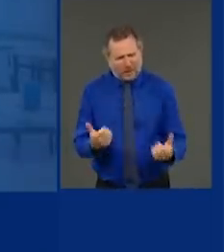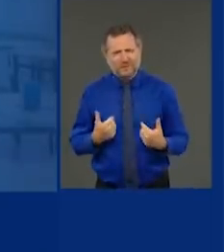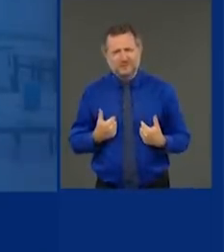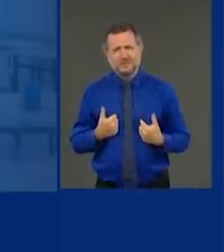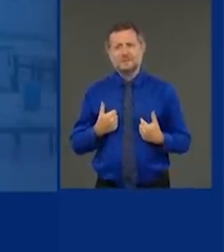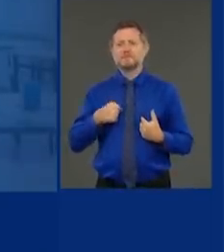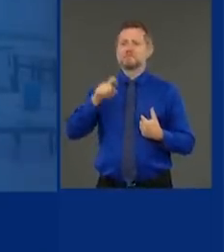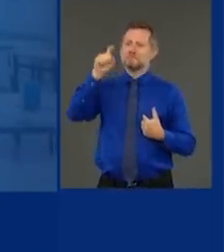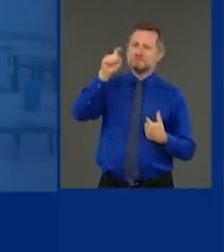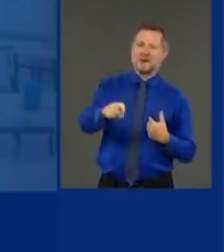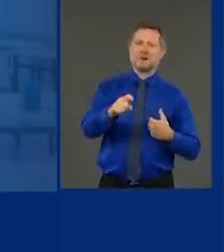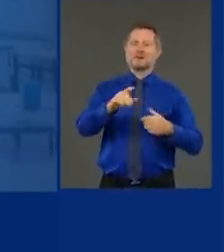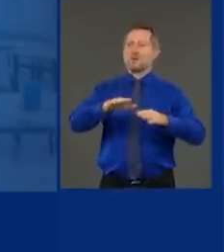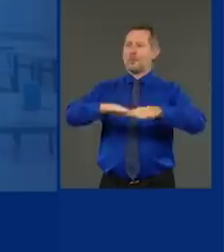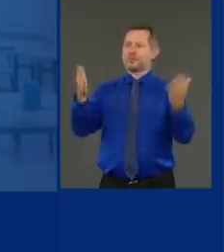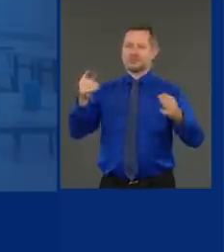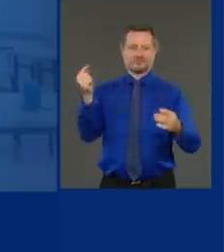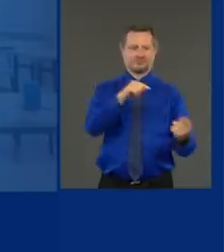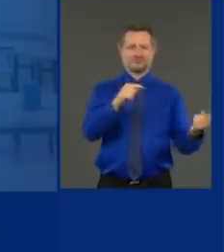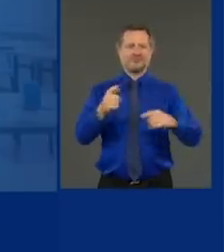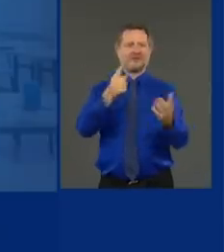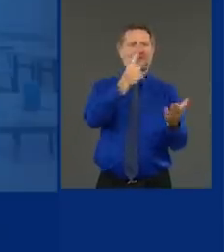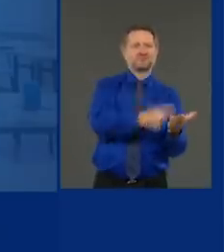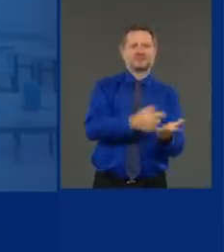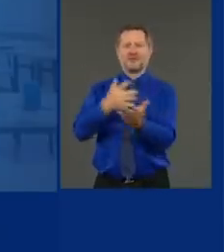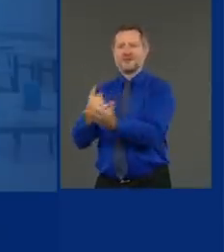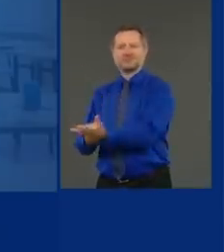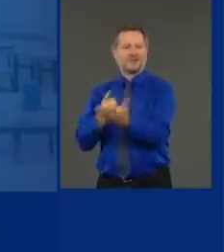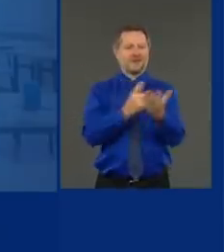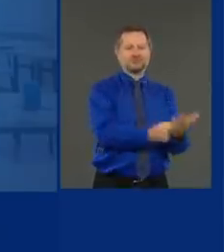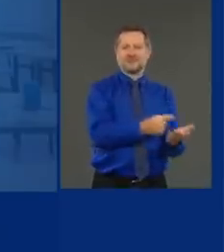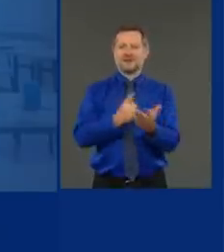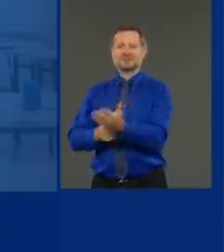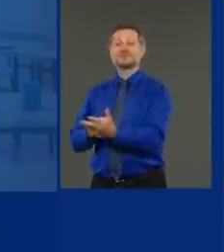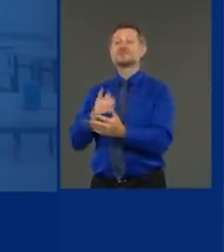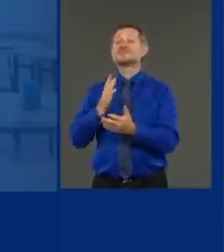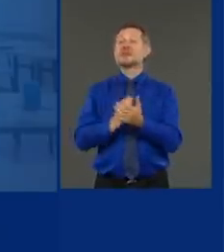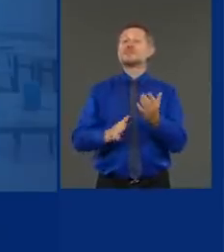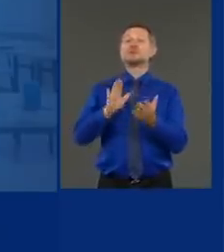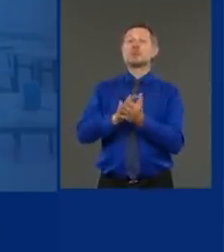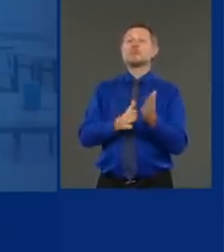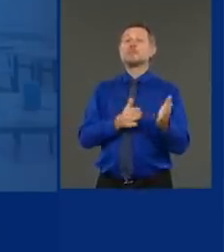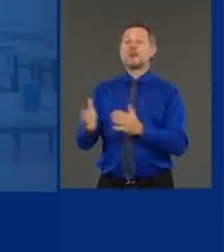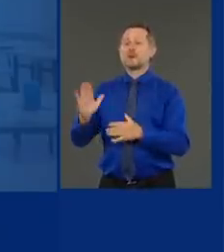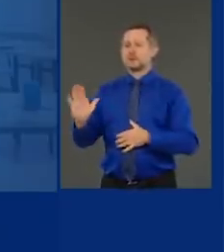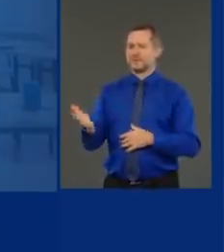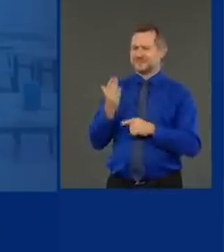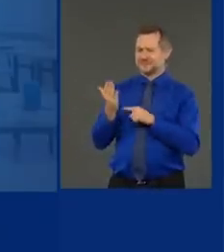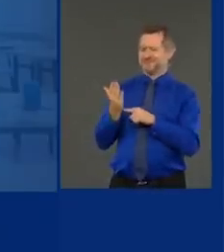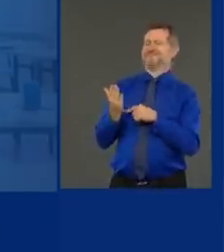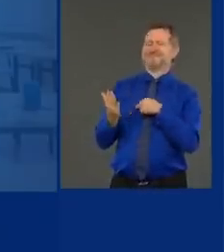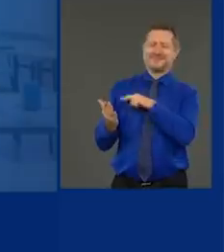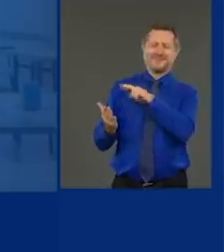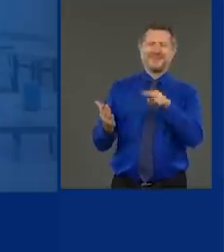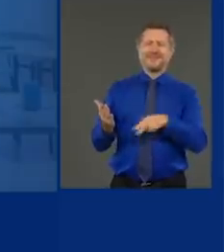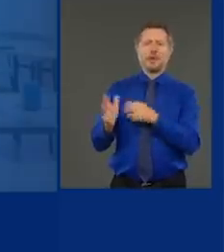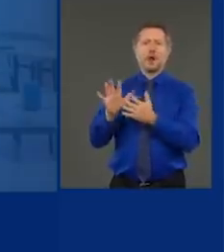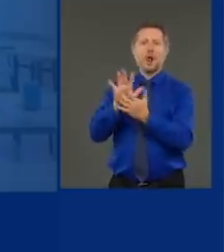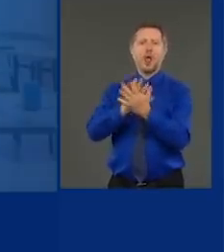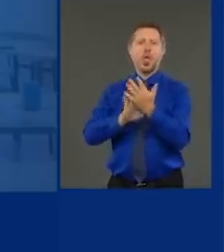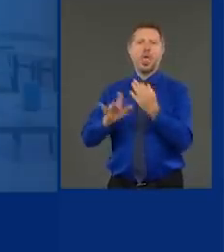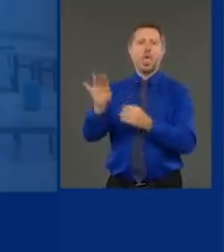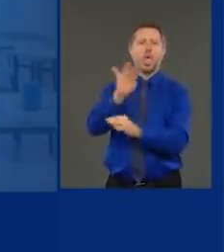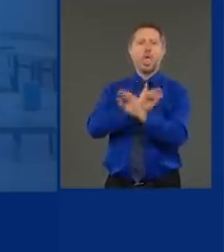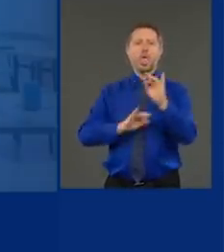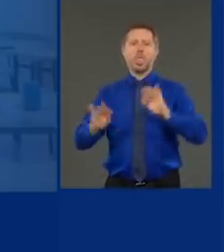discussion. You look at some of these plans, they're indecipherable. Even if you can understand the plan, they